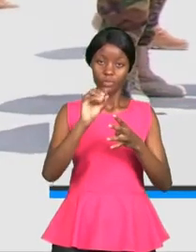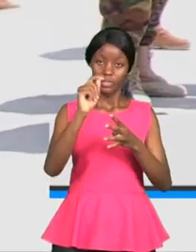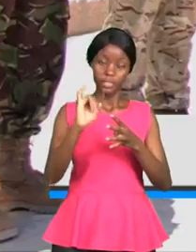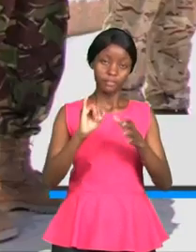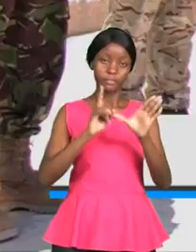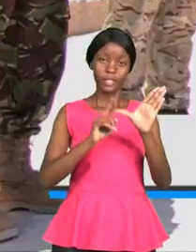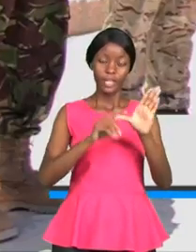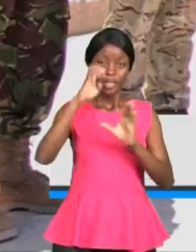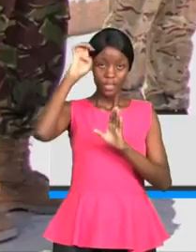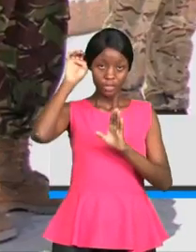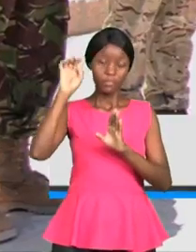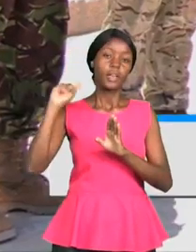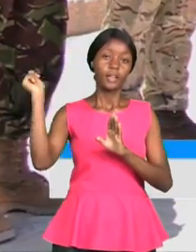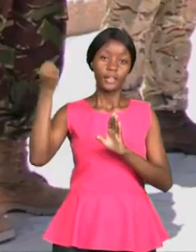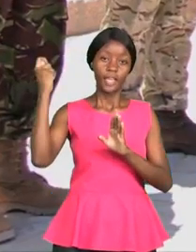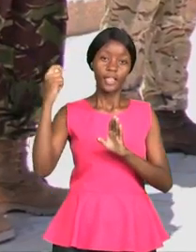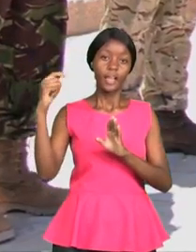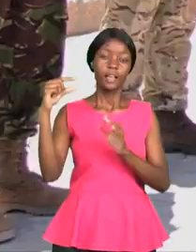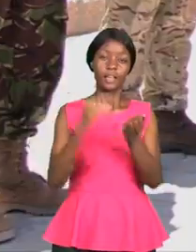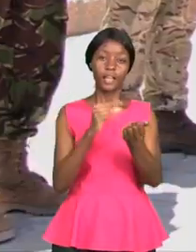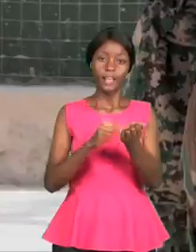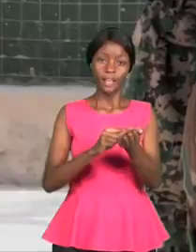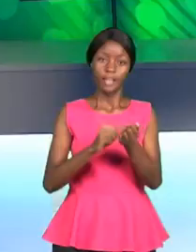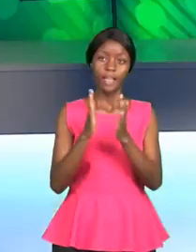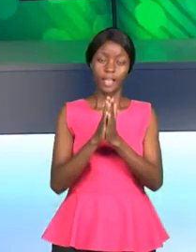Kenya, Uganda, Zambia, and Zimbabwe.